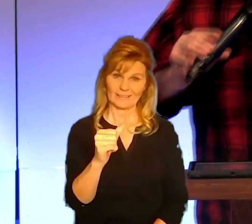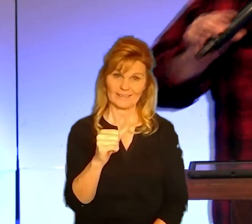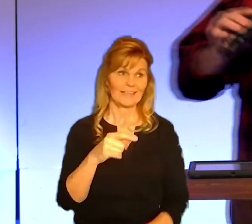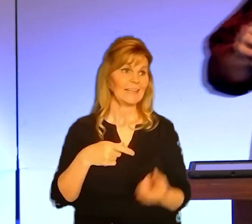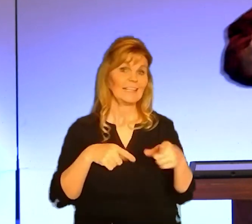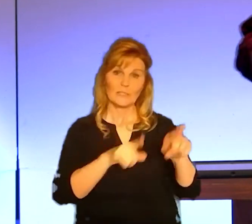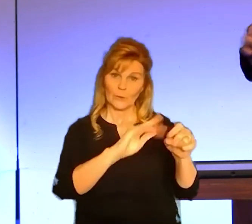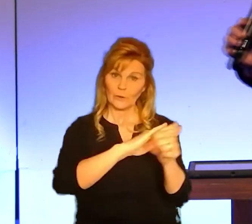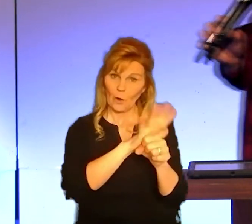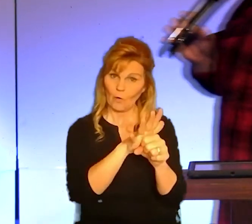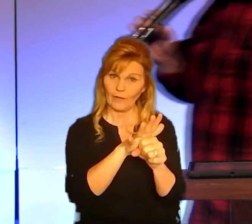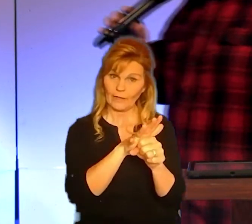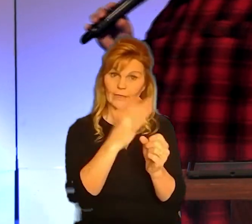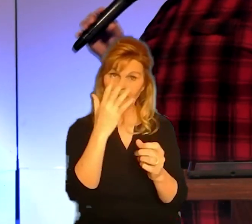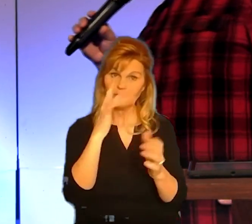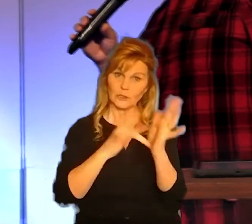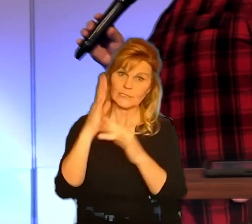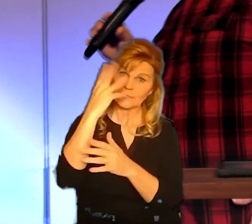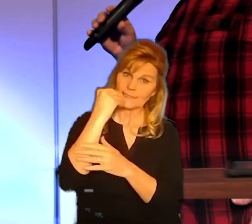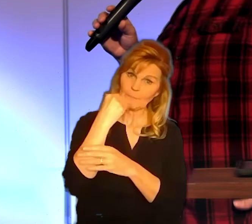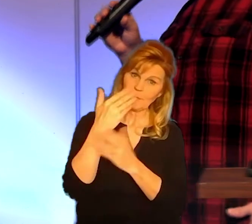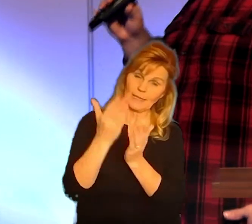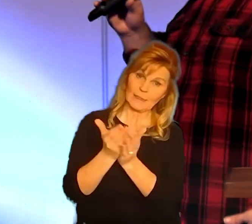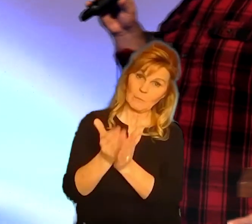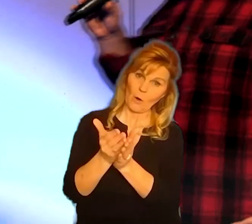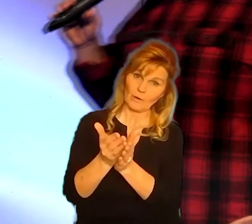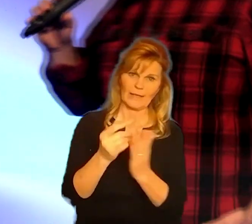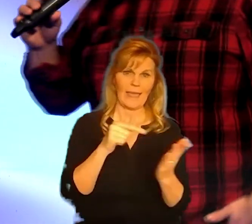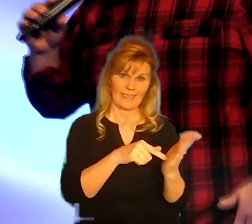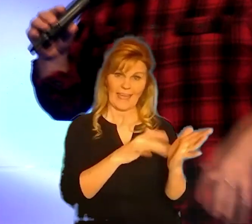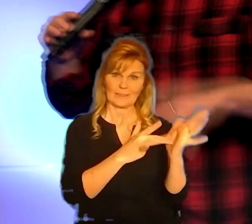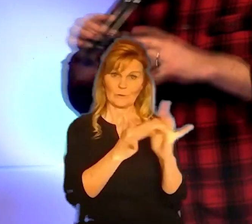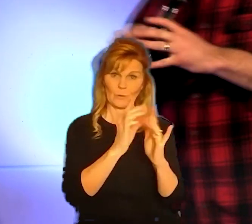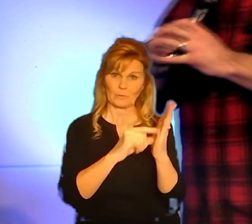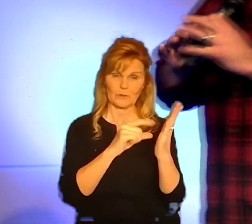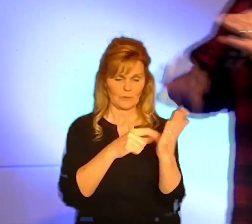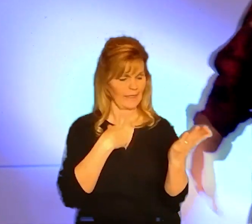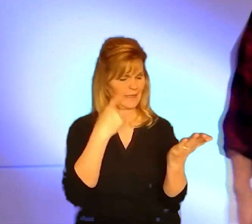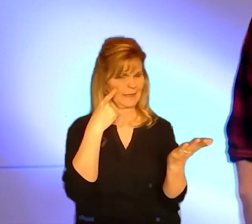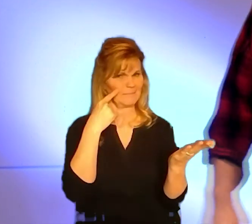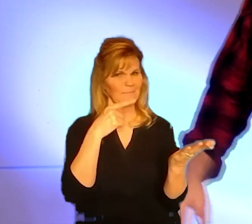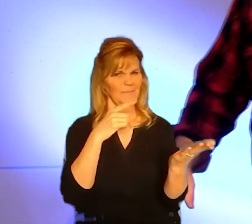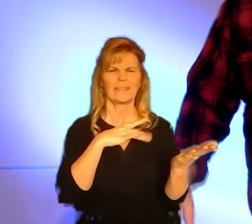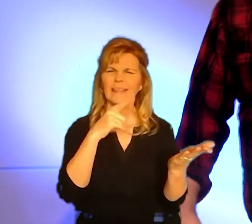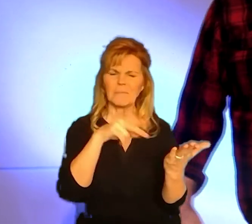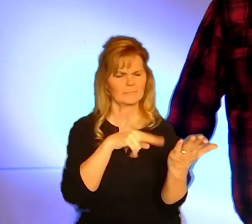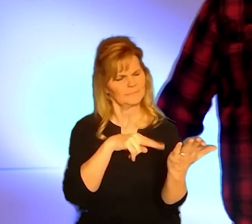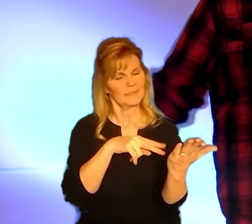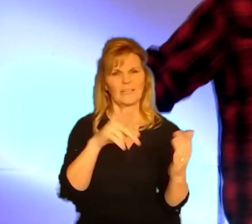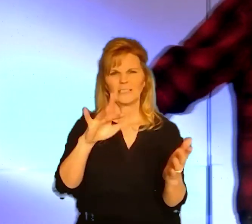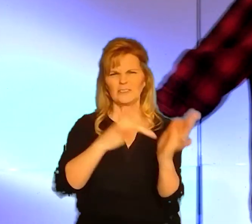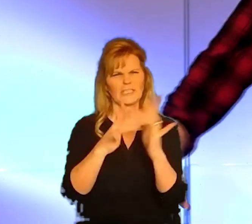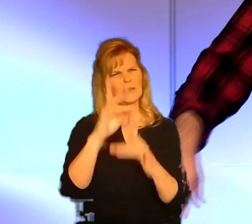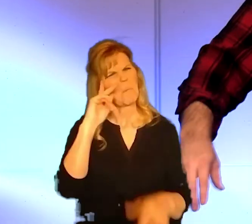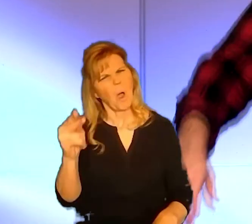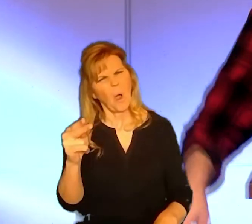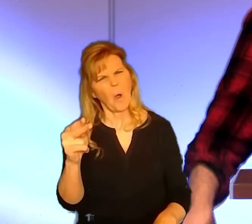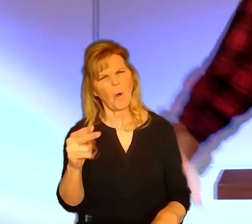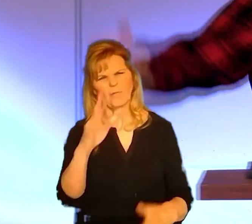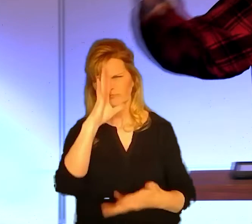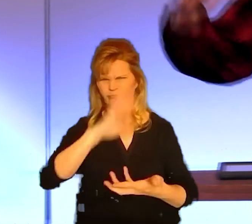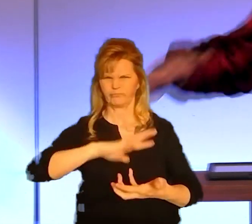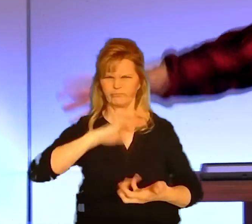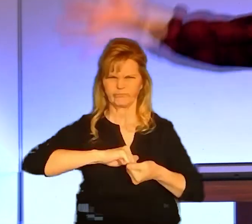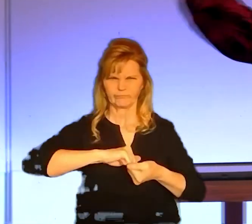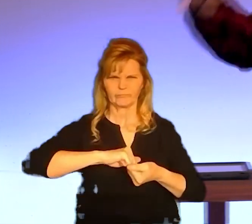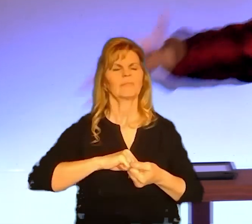awake. I think that part of scripture is just funny. I actually think like he got up, like he was like deep sleep. He like got up and, you